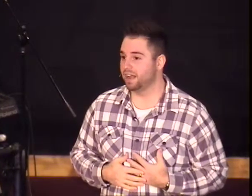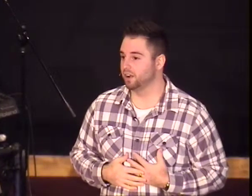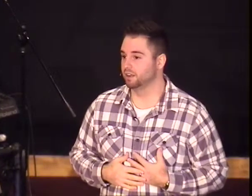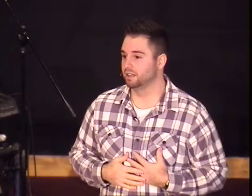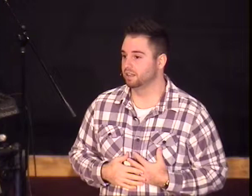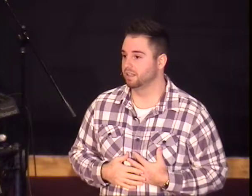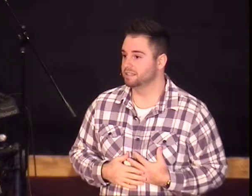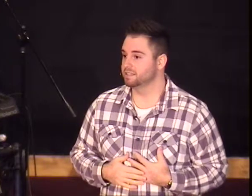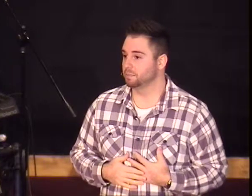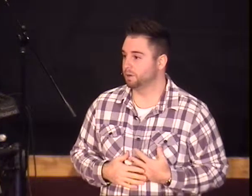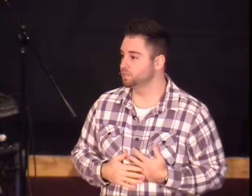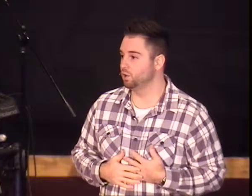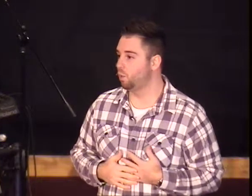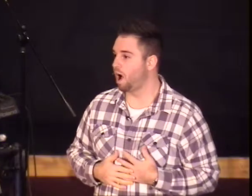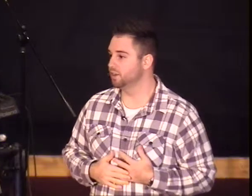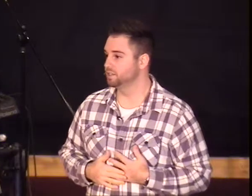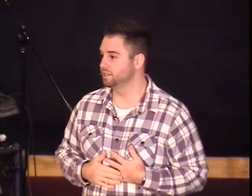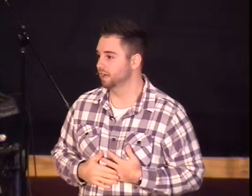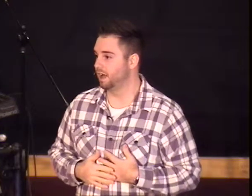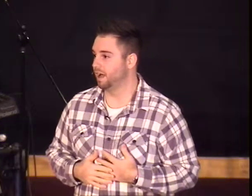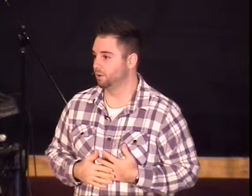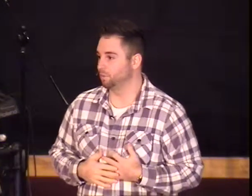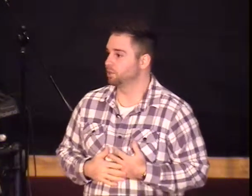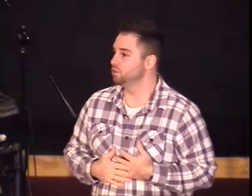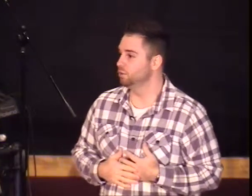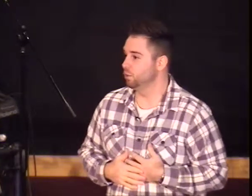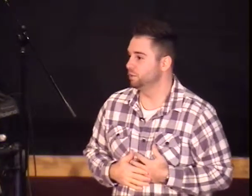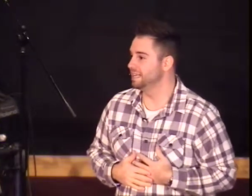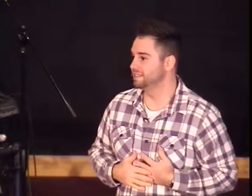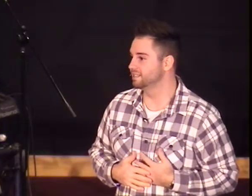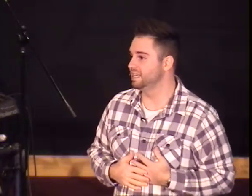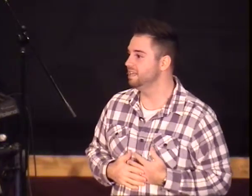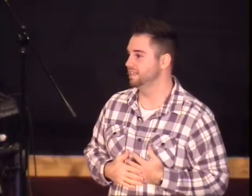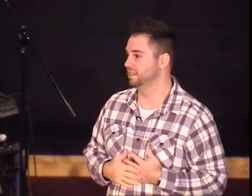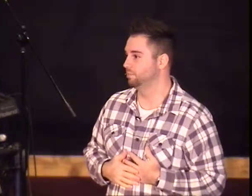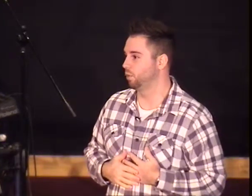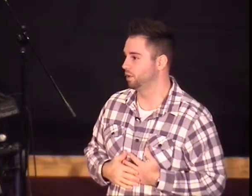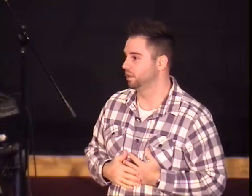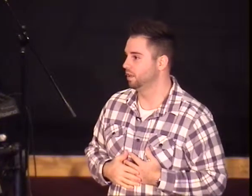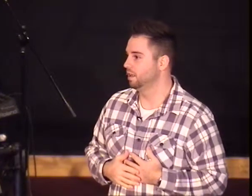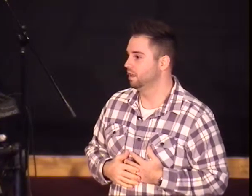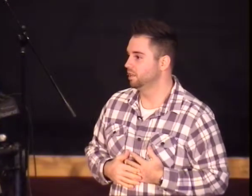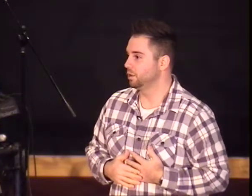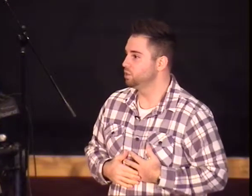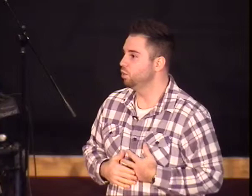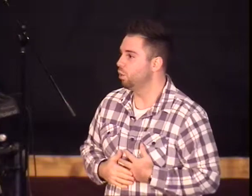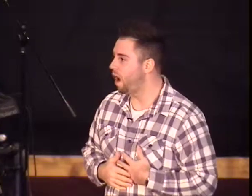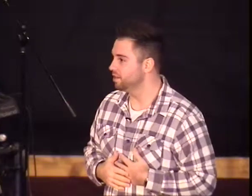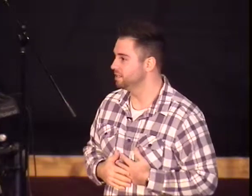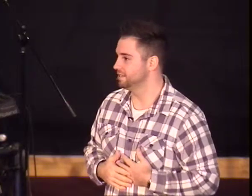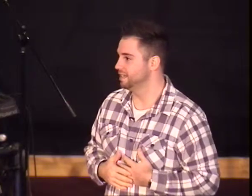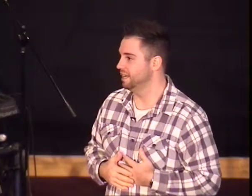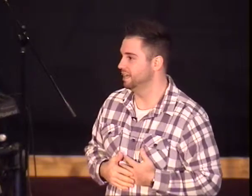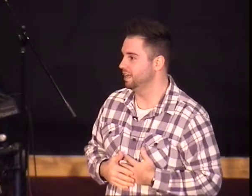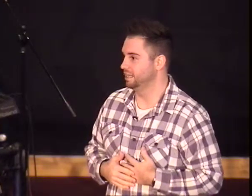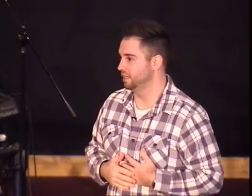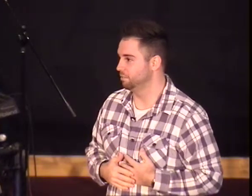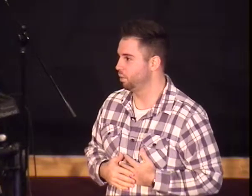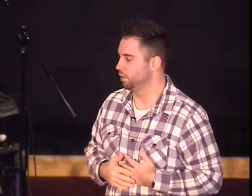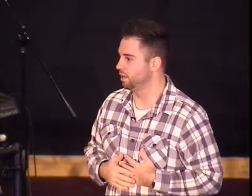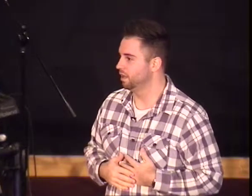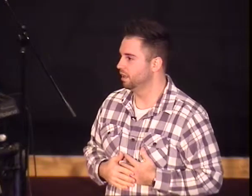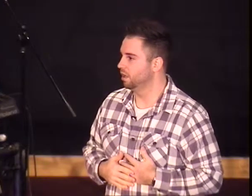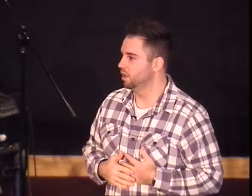don't matter. He says, the person who waters, or the person who plants the seed isn't important. The person who waters the seed